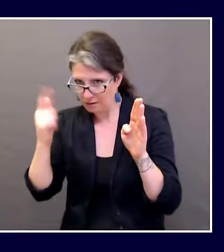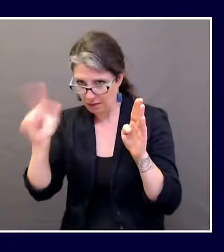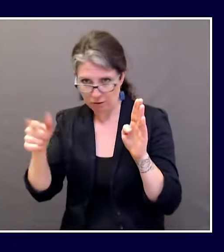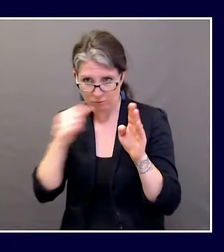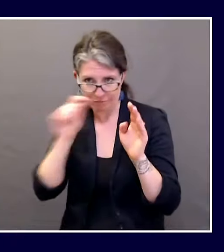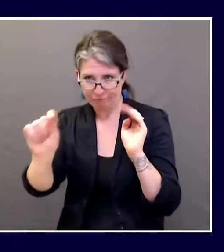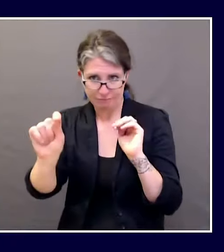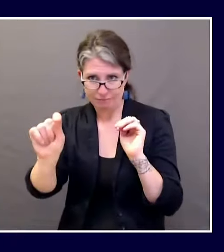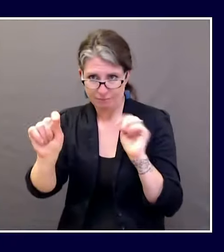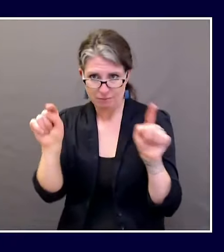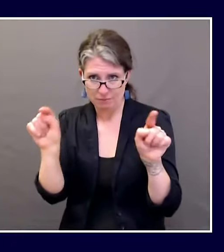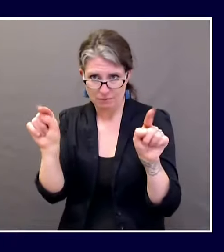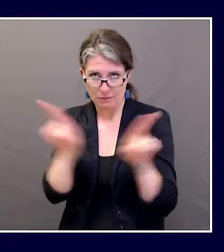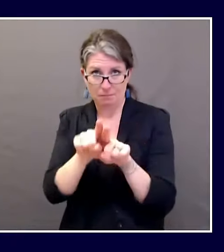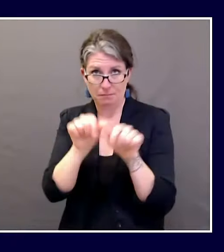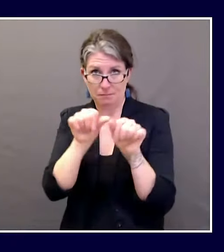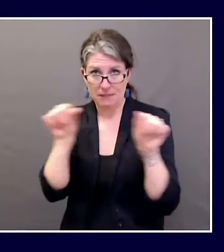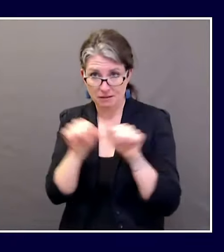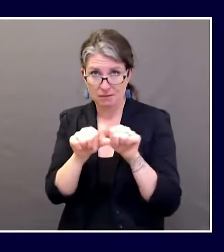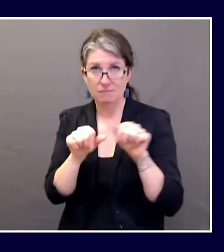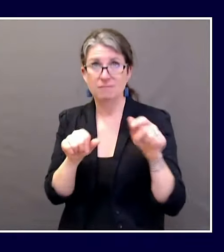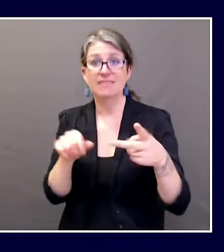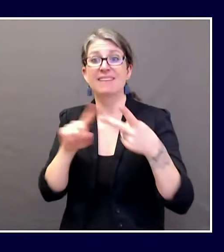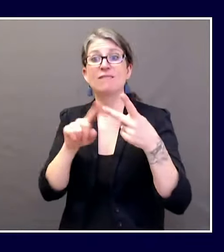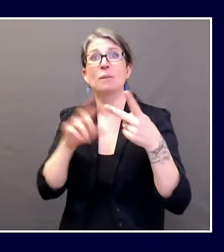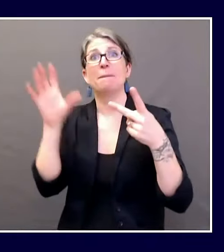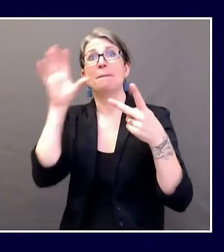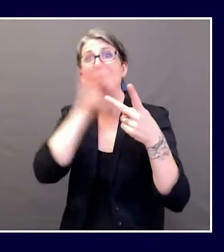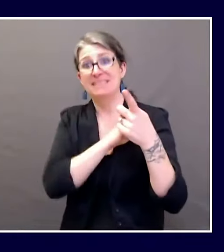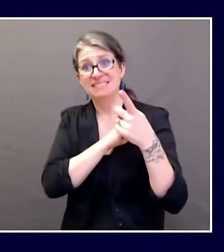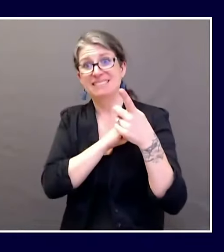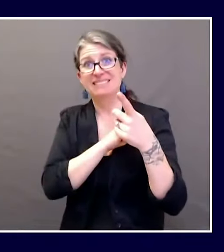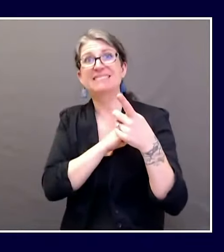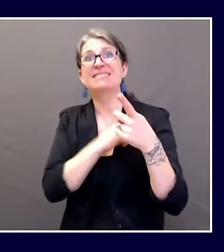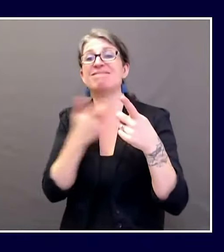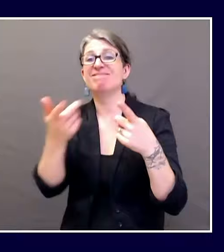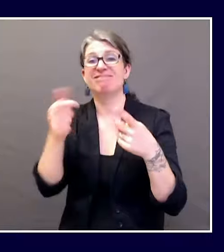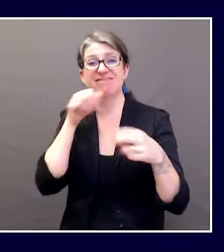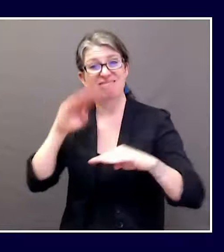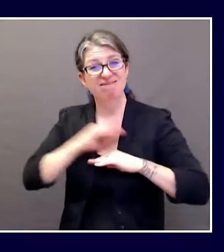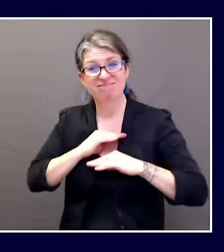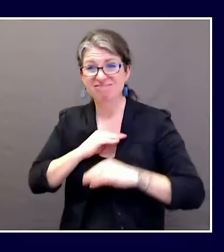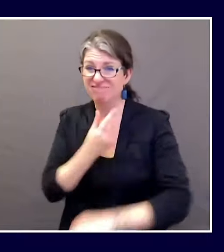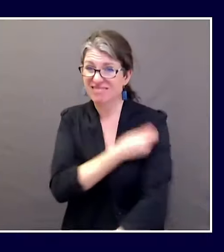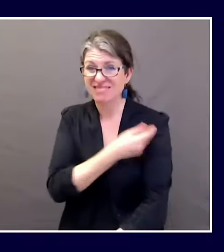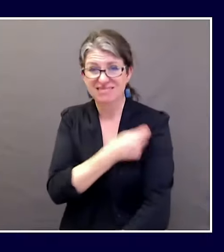board. Okay, thank you. Let me turn it over to Chris Costa next.